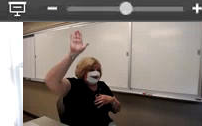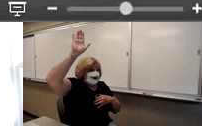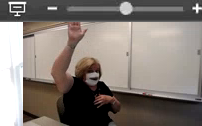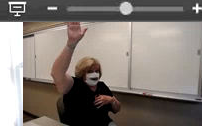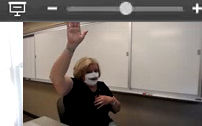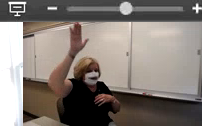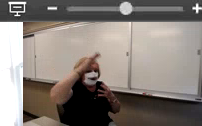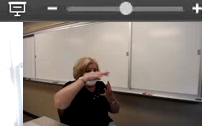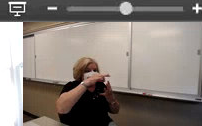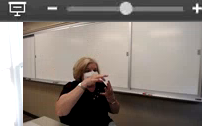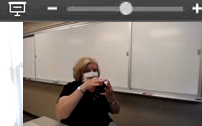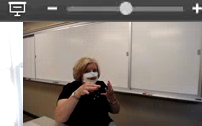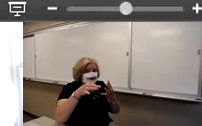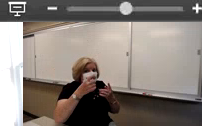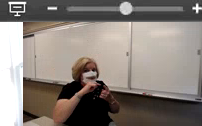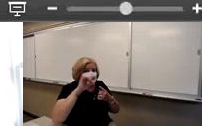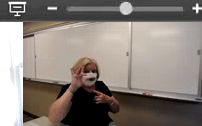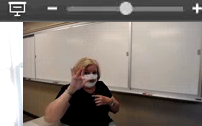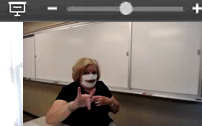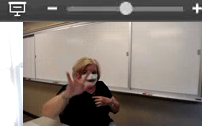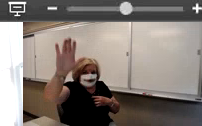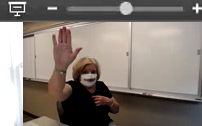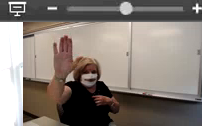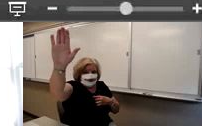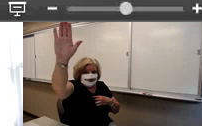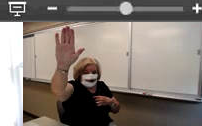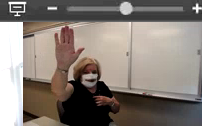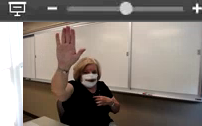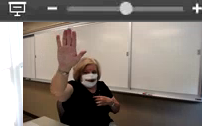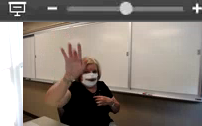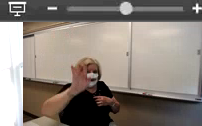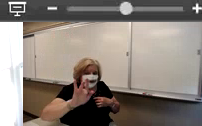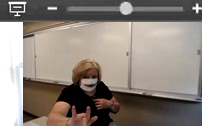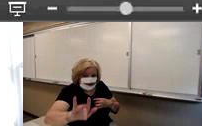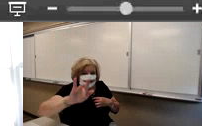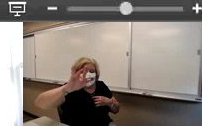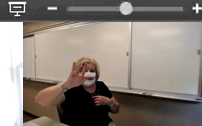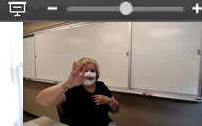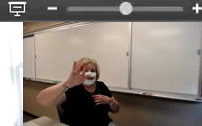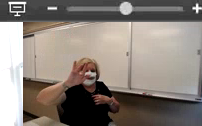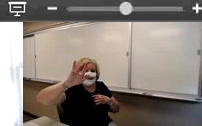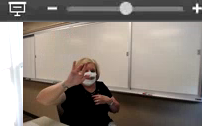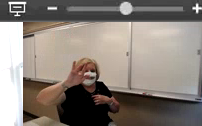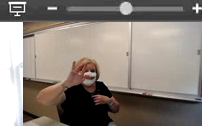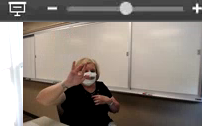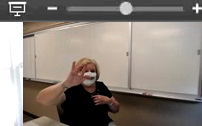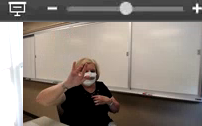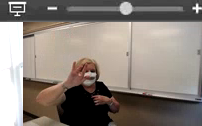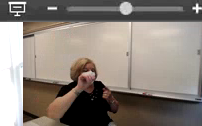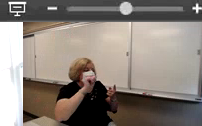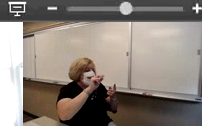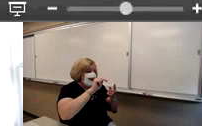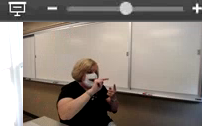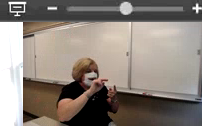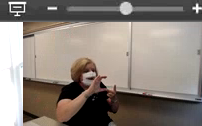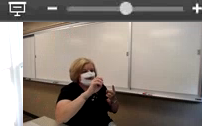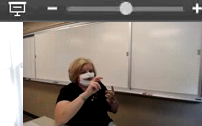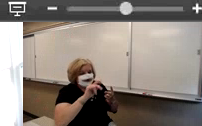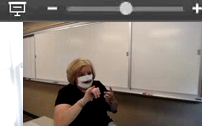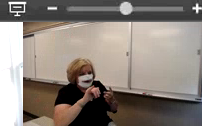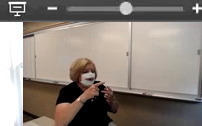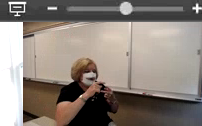obviously, when you hit the hand icon. And I'd be curious with Anne, you, Cheryl, Peggy, and Gina, like if you guys